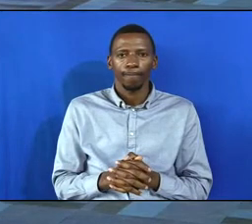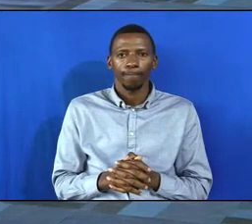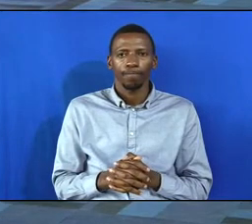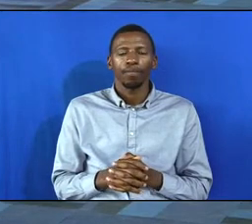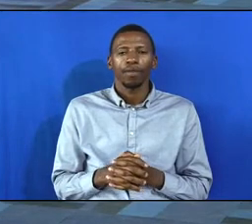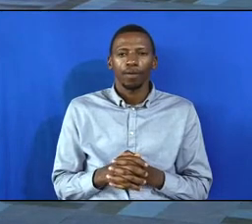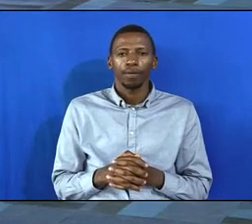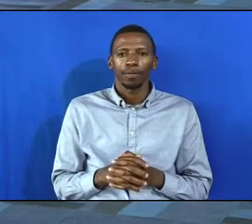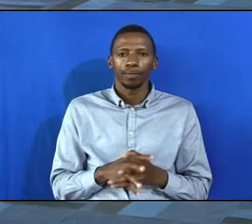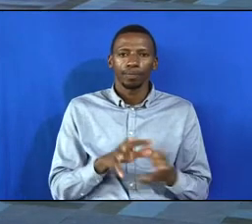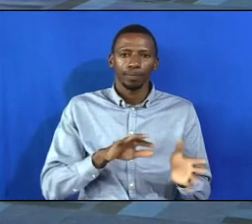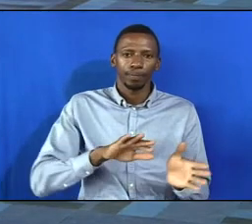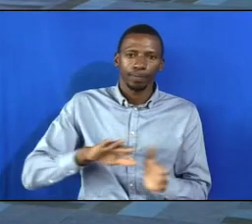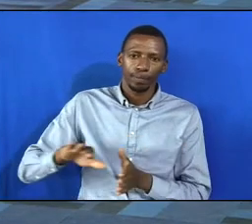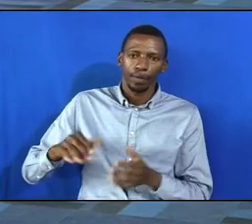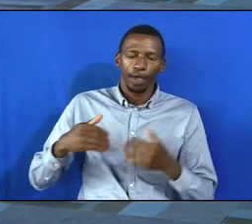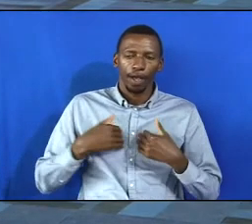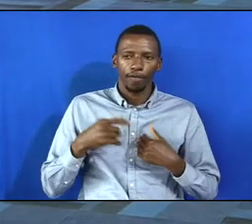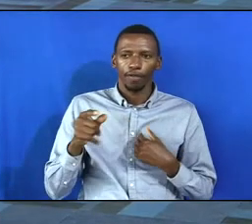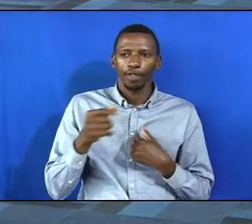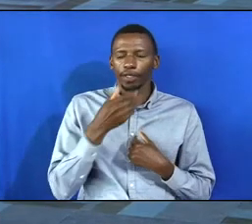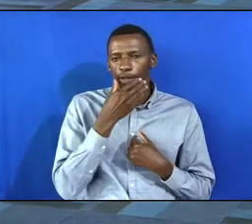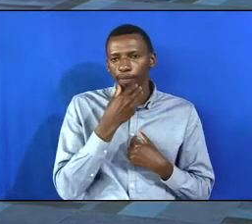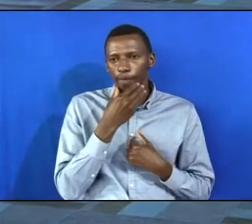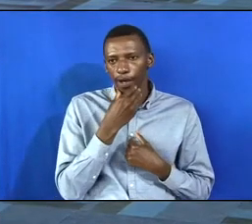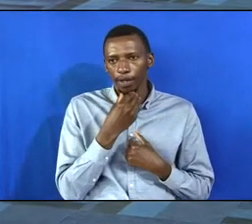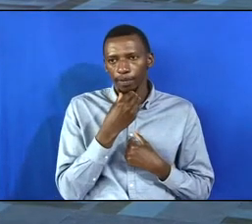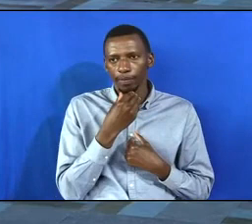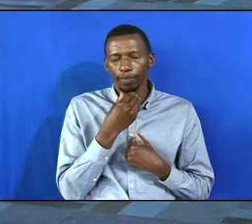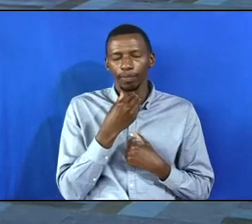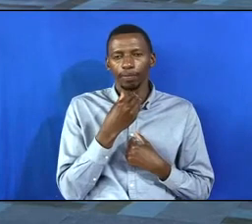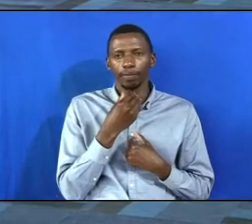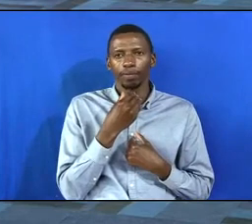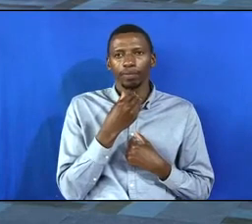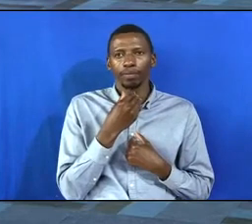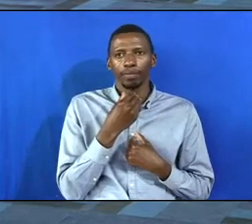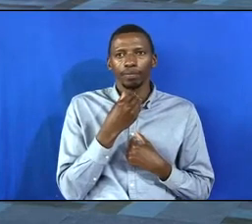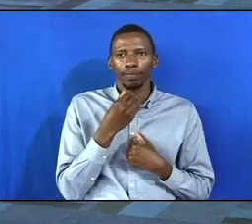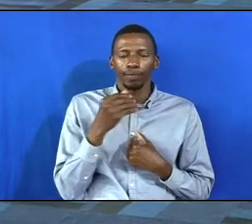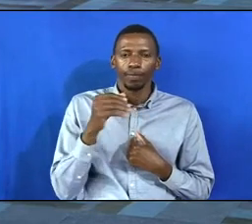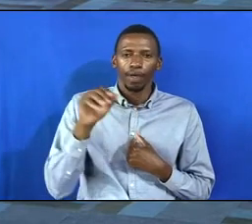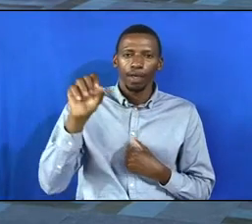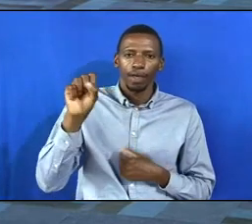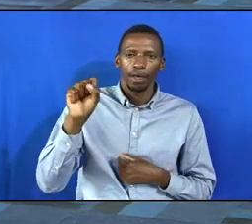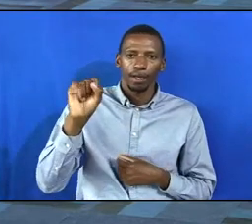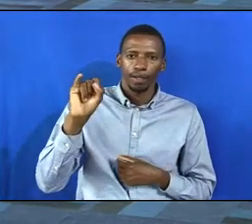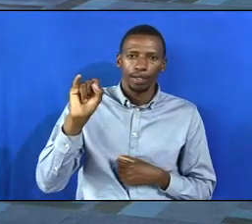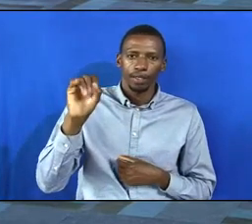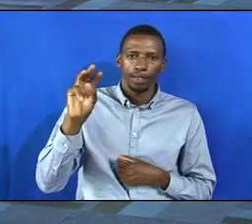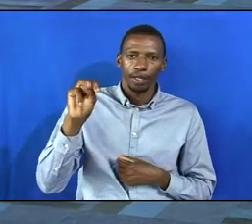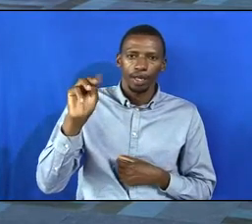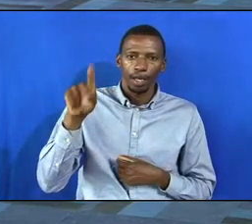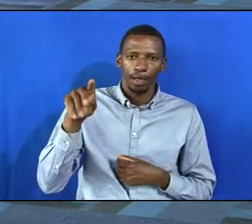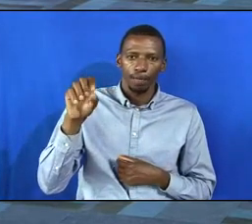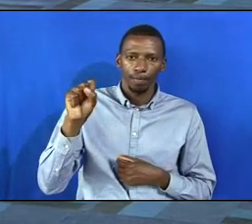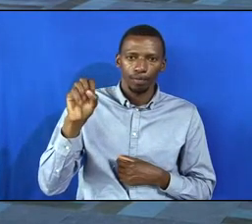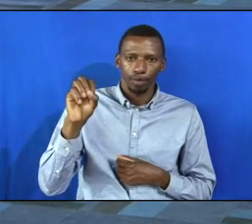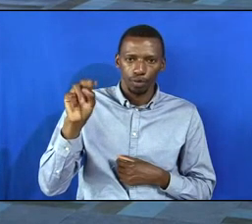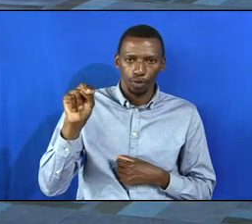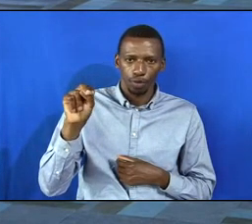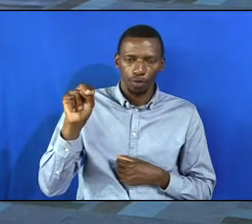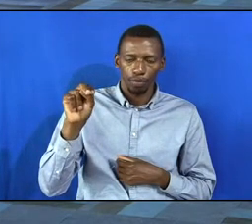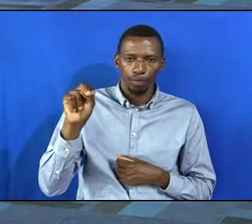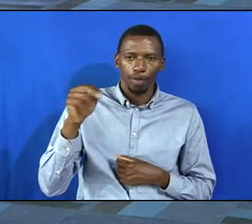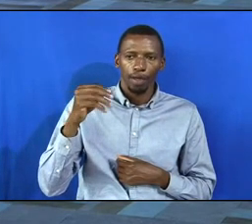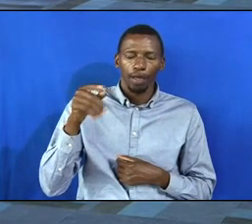There is this man here, Simpson. Is largely, there were others, but is the main character that is credited